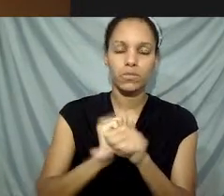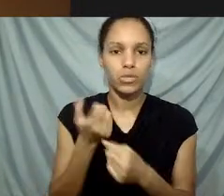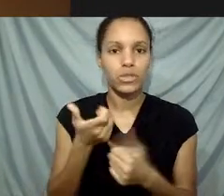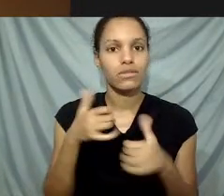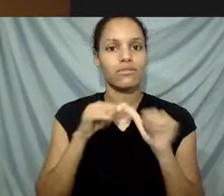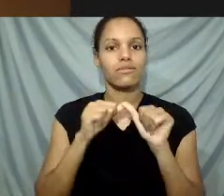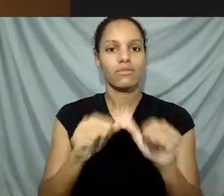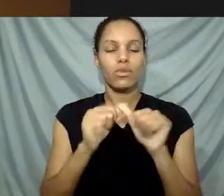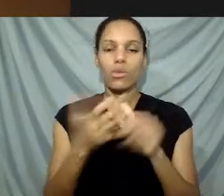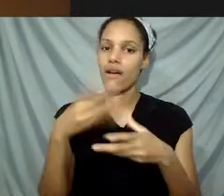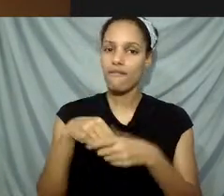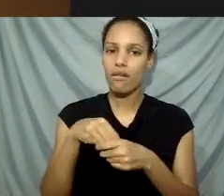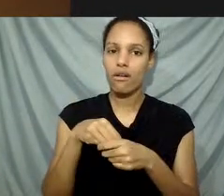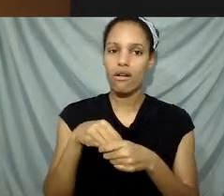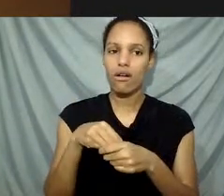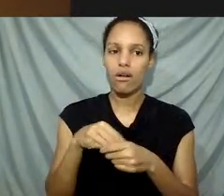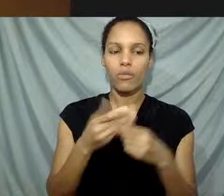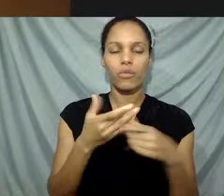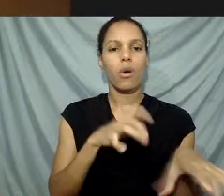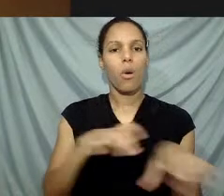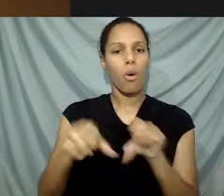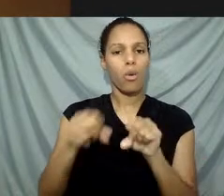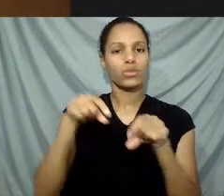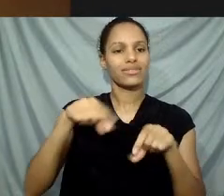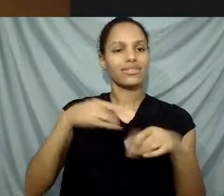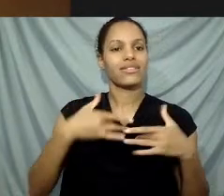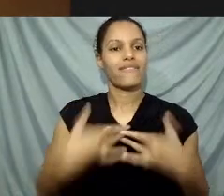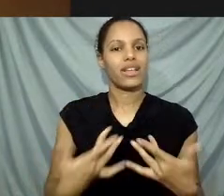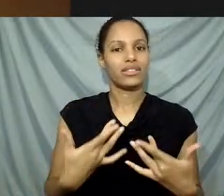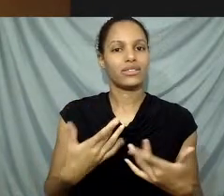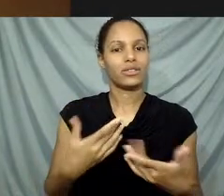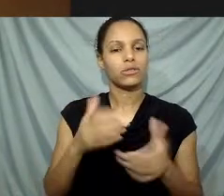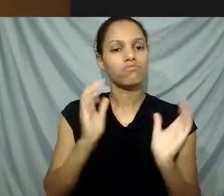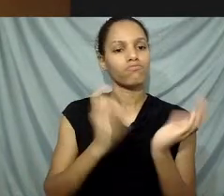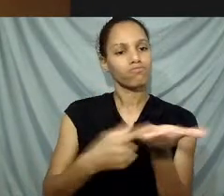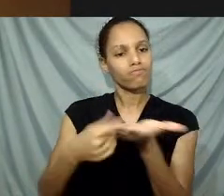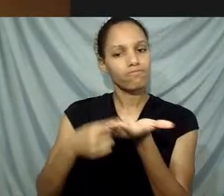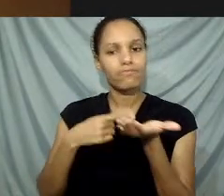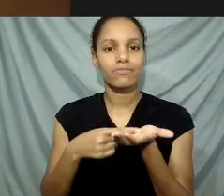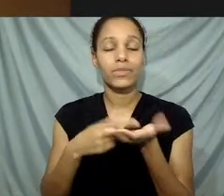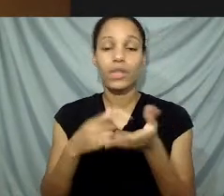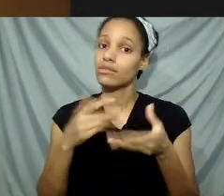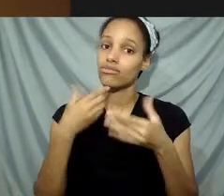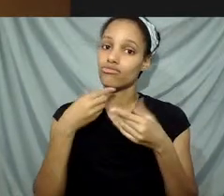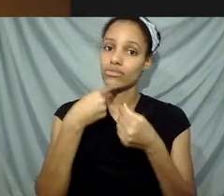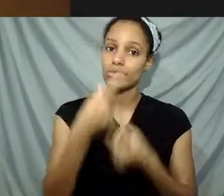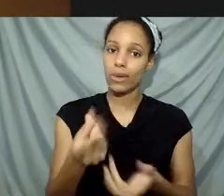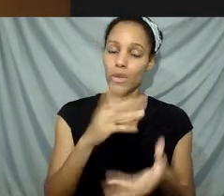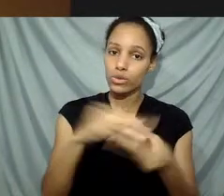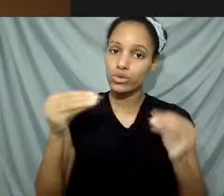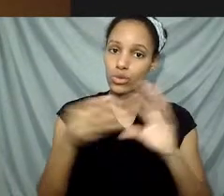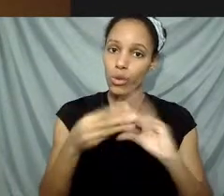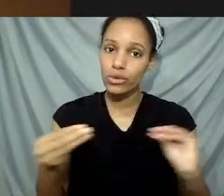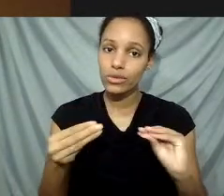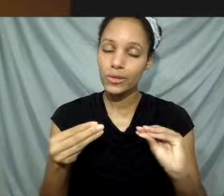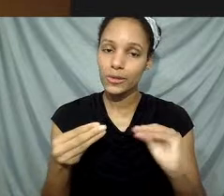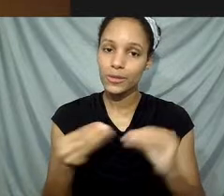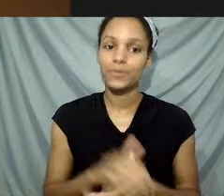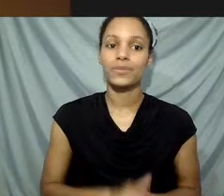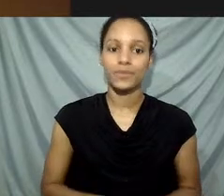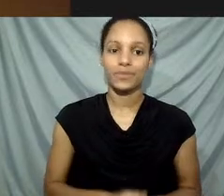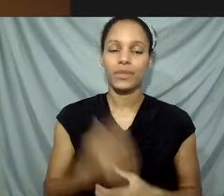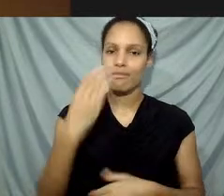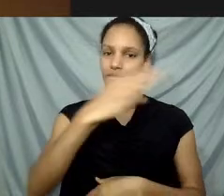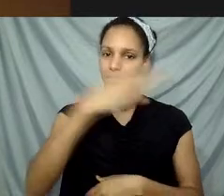weekly impromptu discussions and tell stories. Black dance stories. This is one